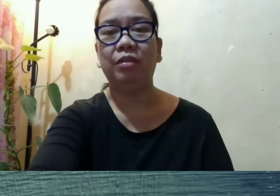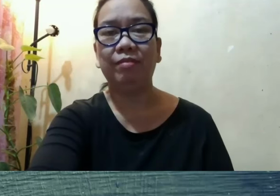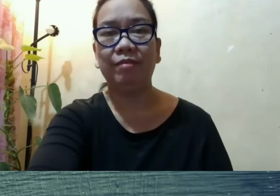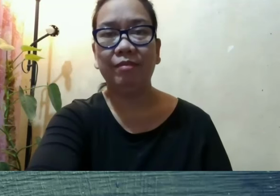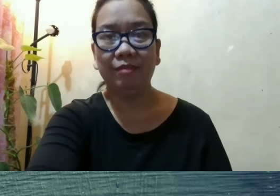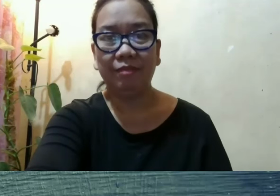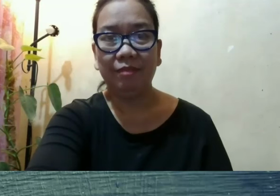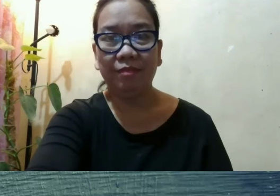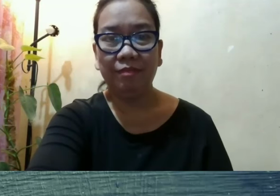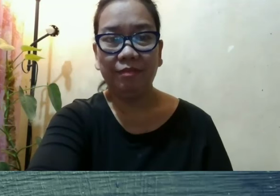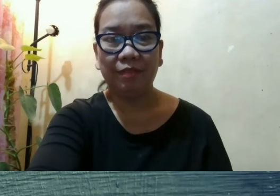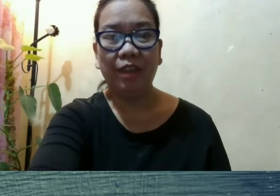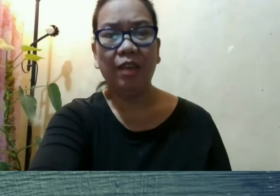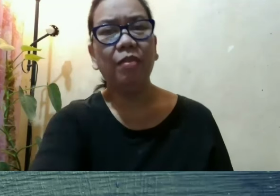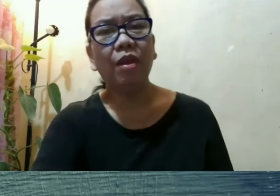ground.